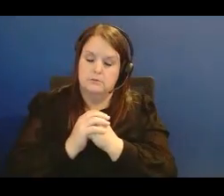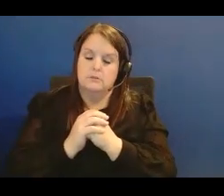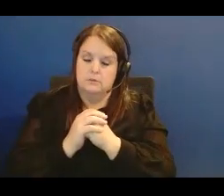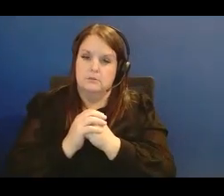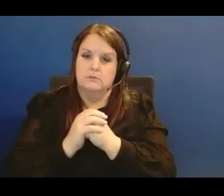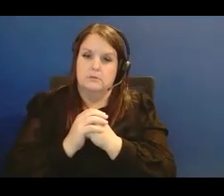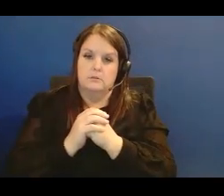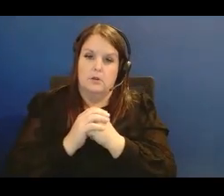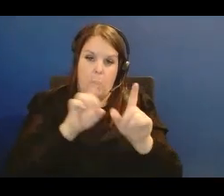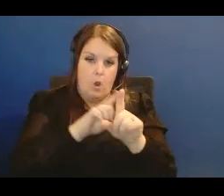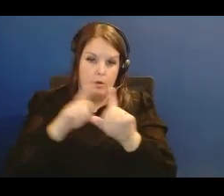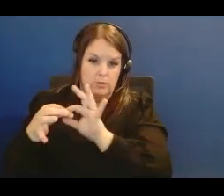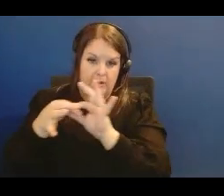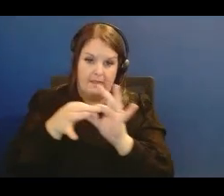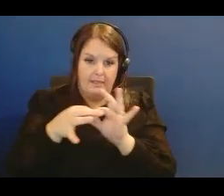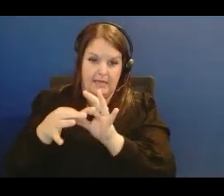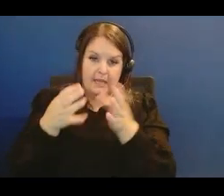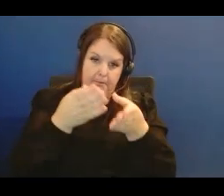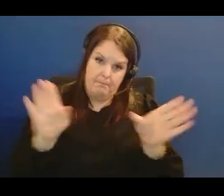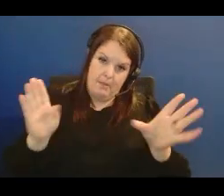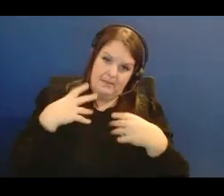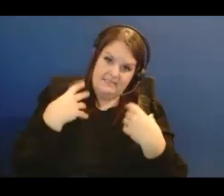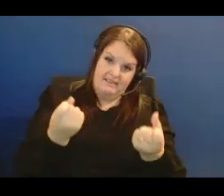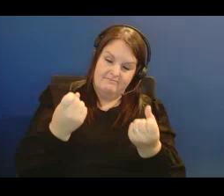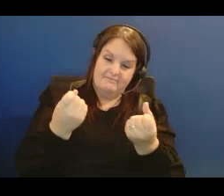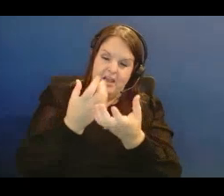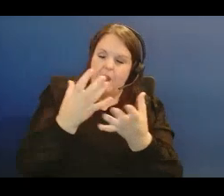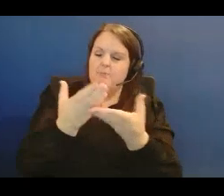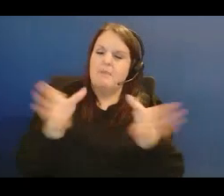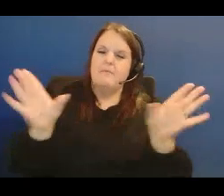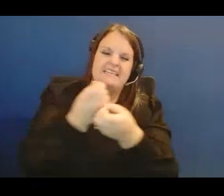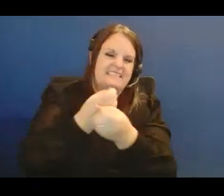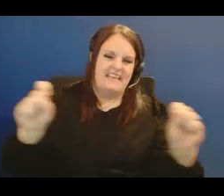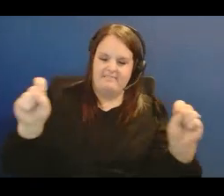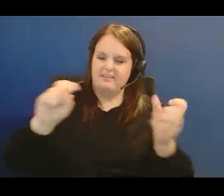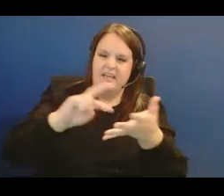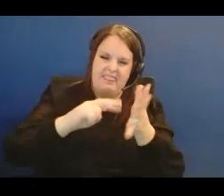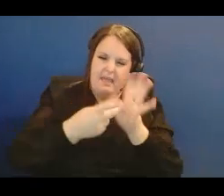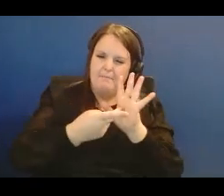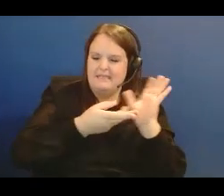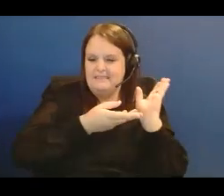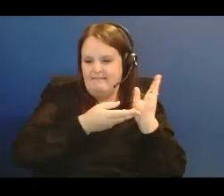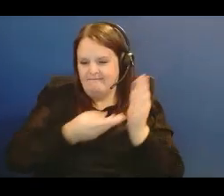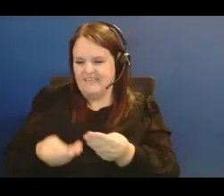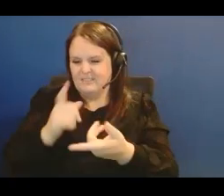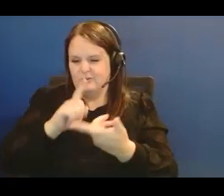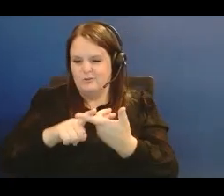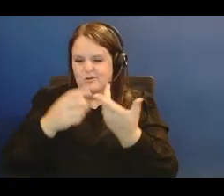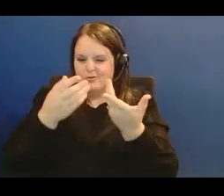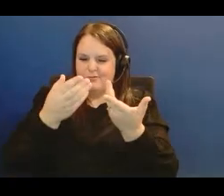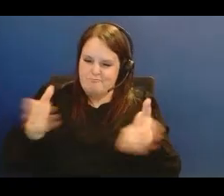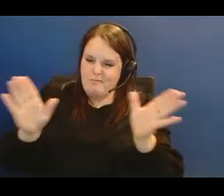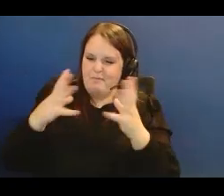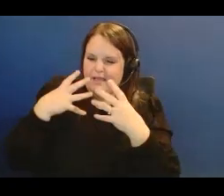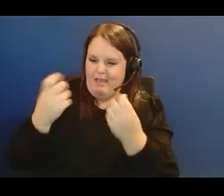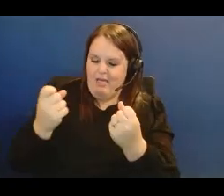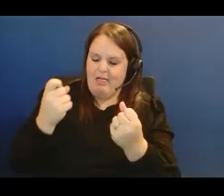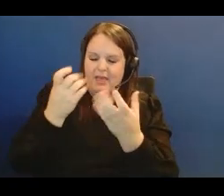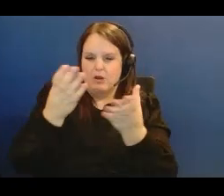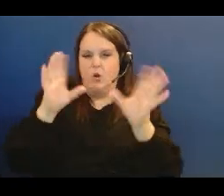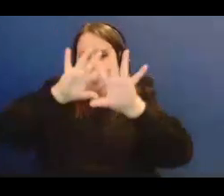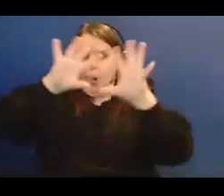Related is public safety. So public safety feeds into public health and it feeds into our overall health and wellness.